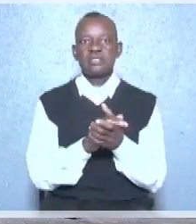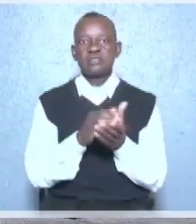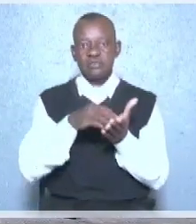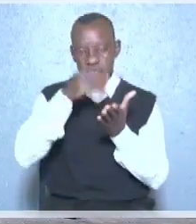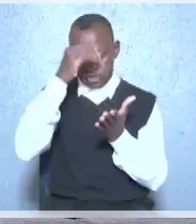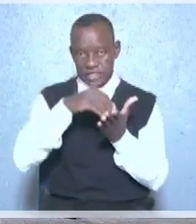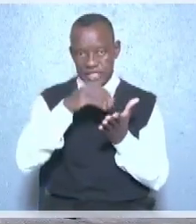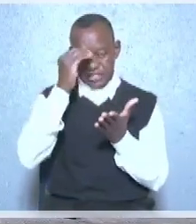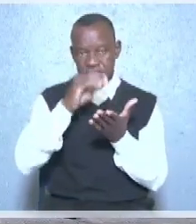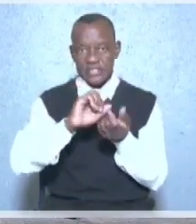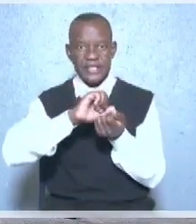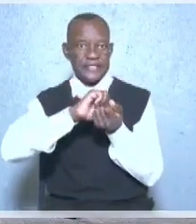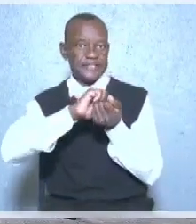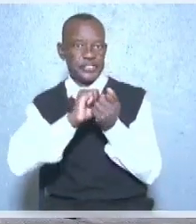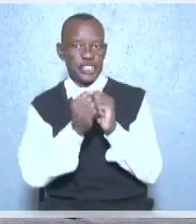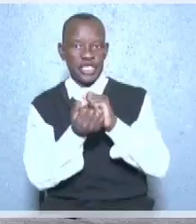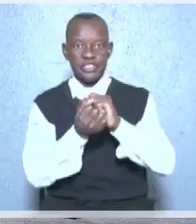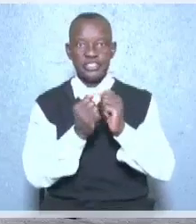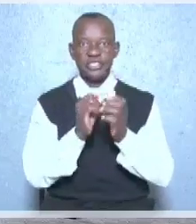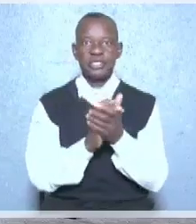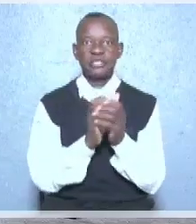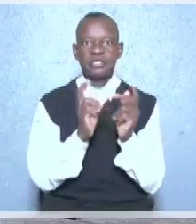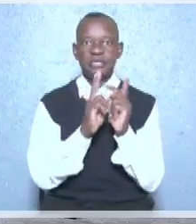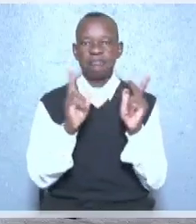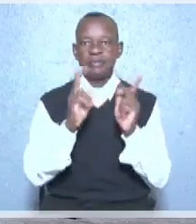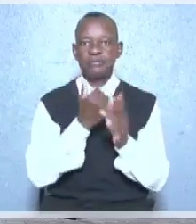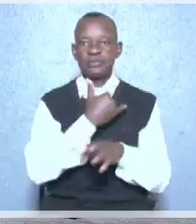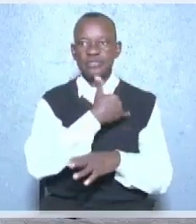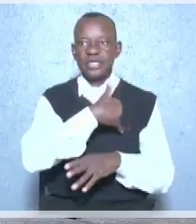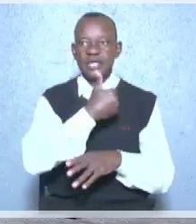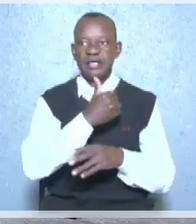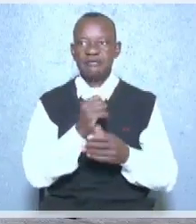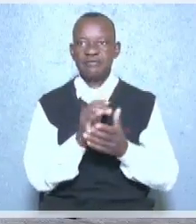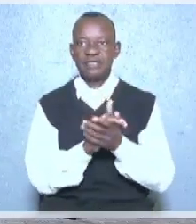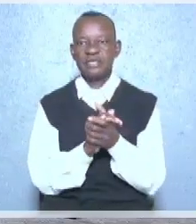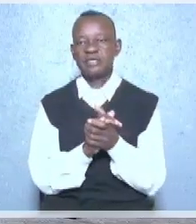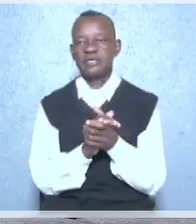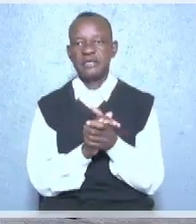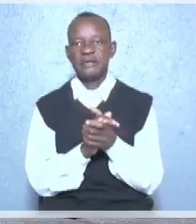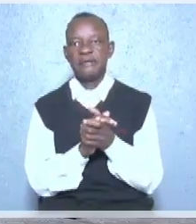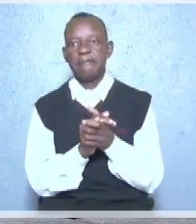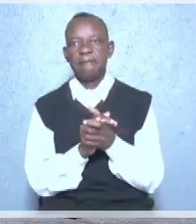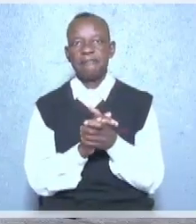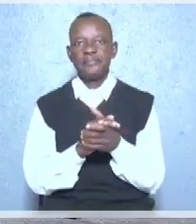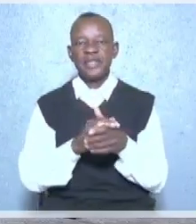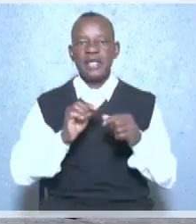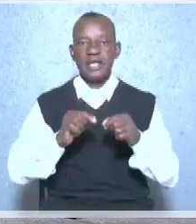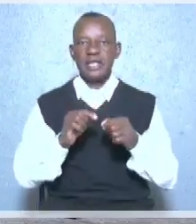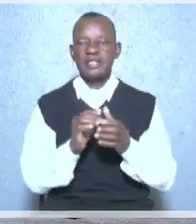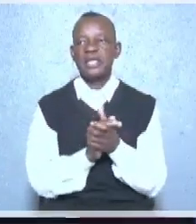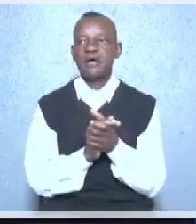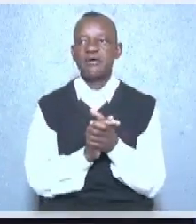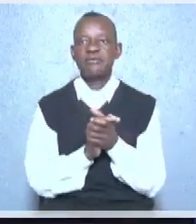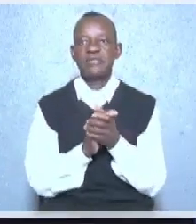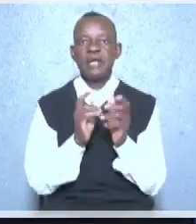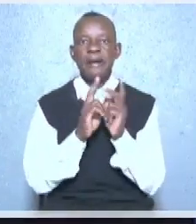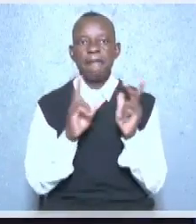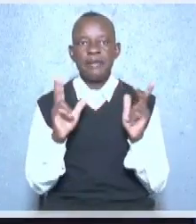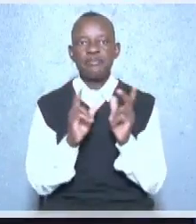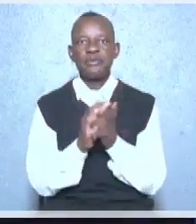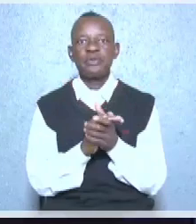careers. Now, when I said we expect people to be given things, or people expect to be given things on a silver